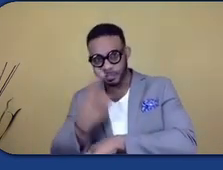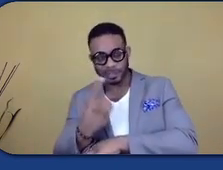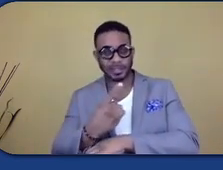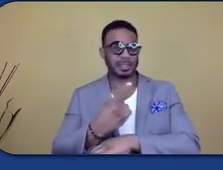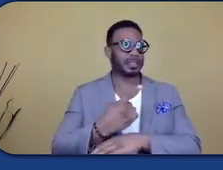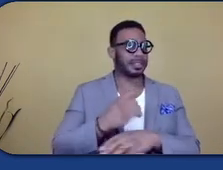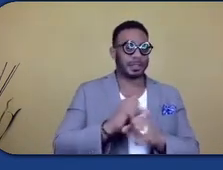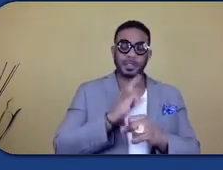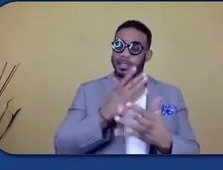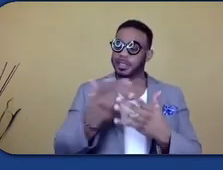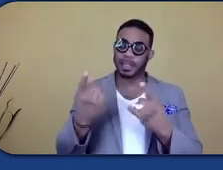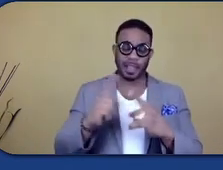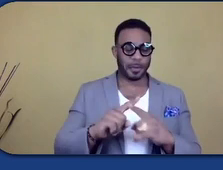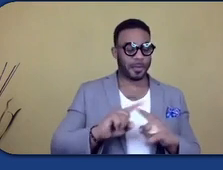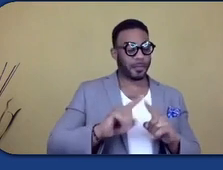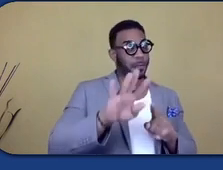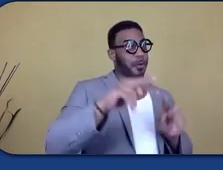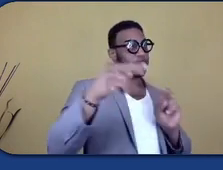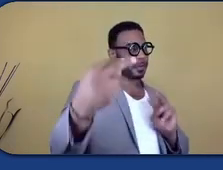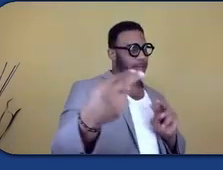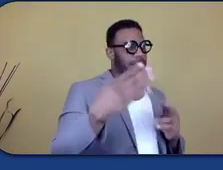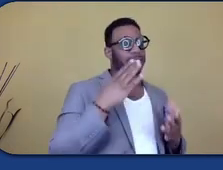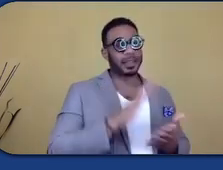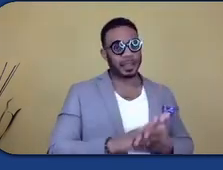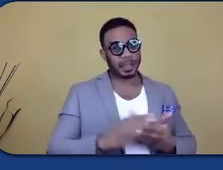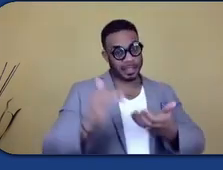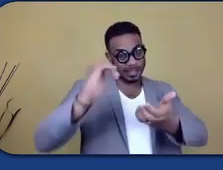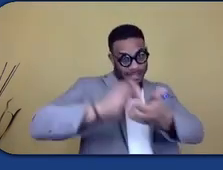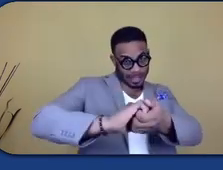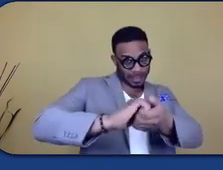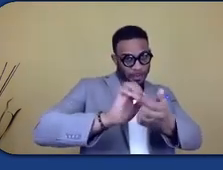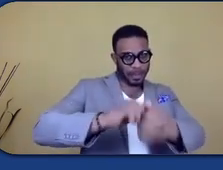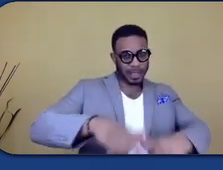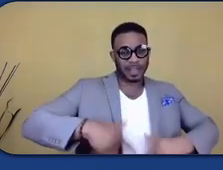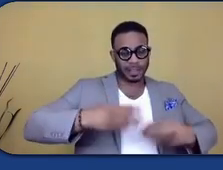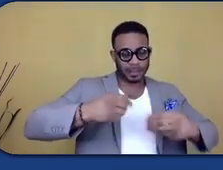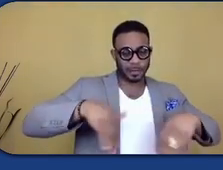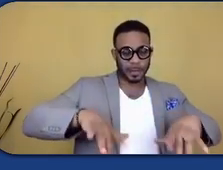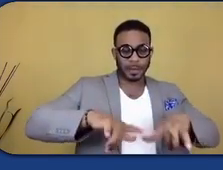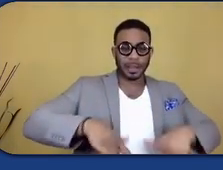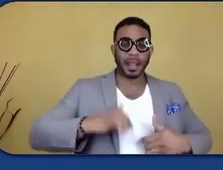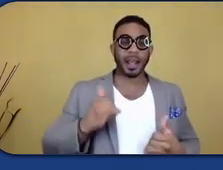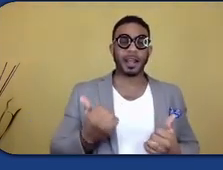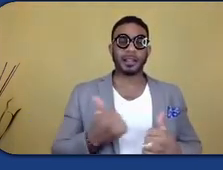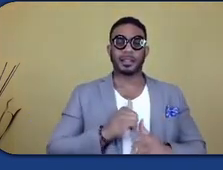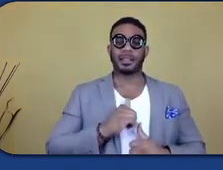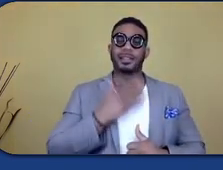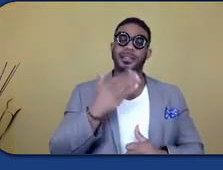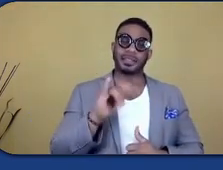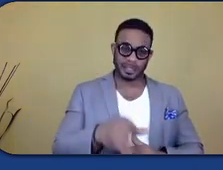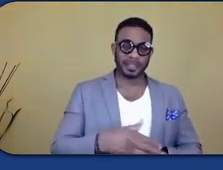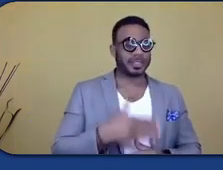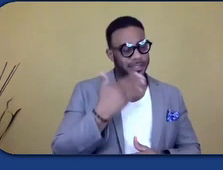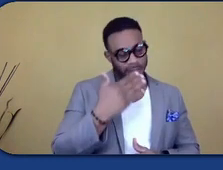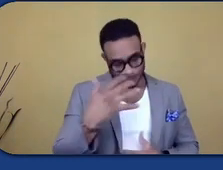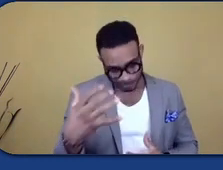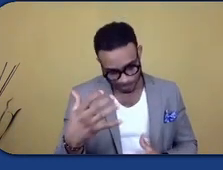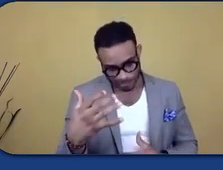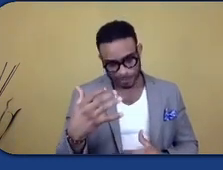days and nights to make sure things happen for Promised Land. And indeed, together we can lead to the Promised Land ourselves. So,